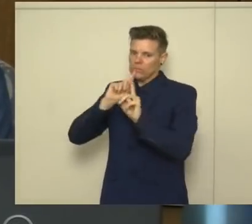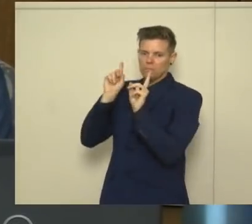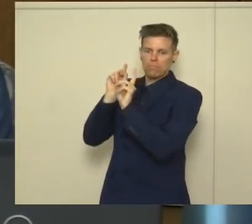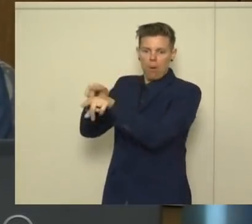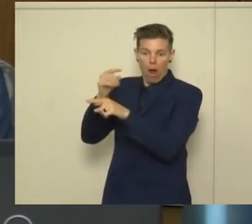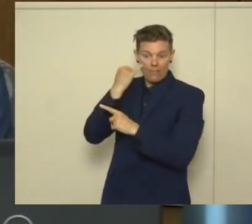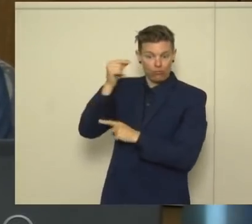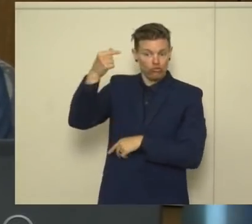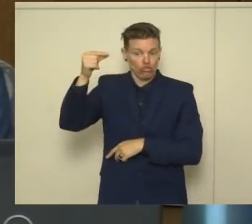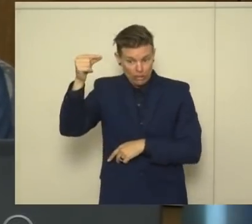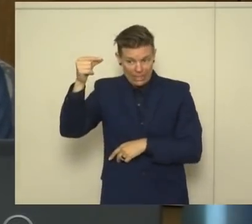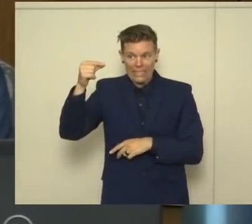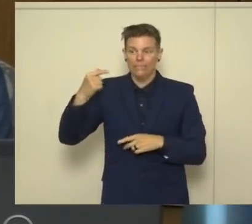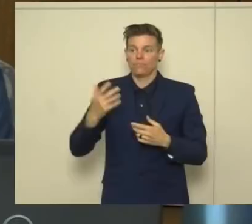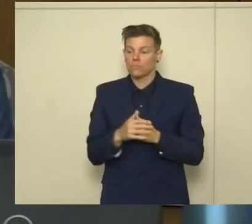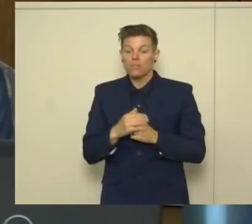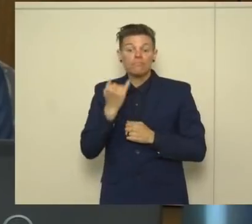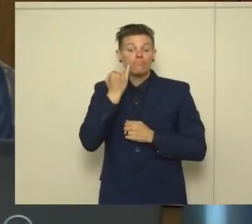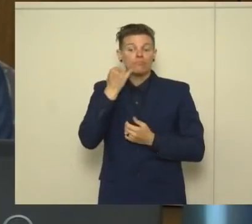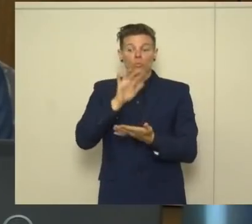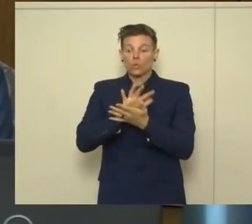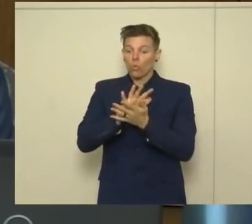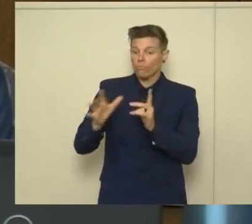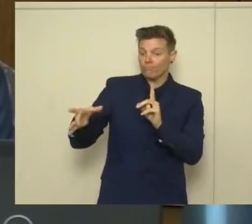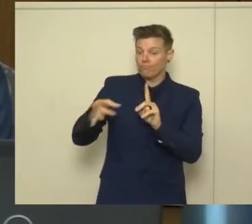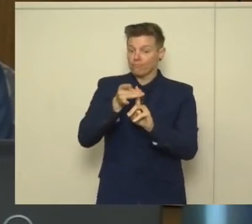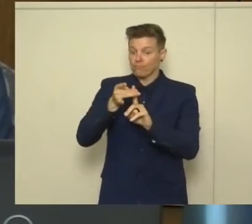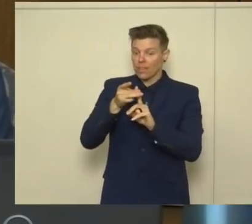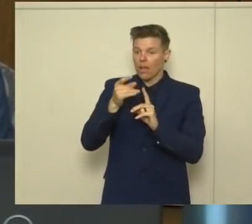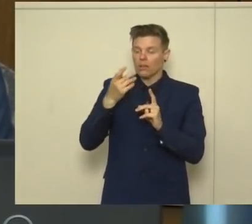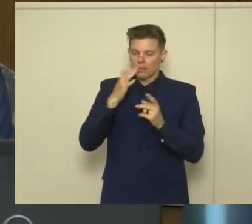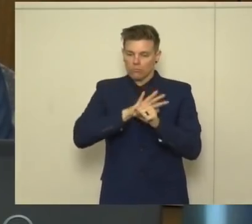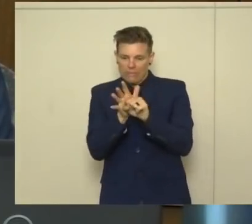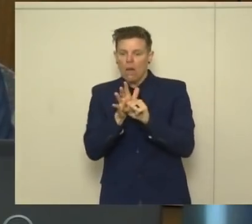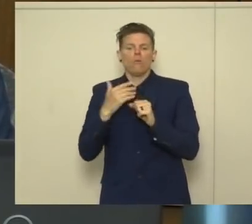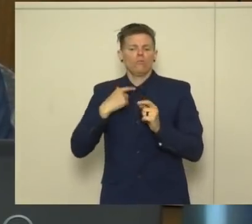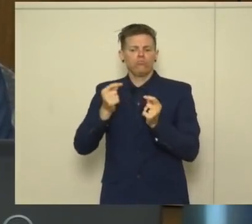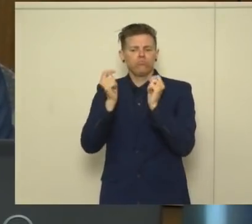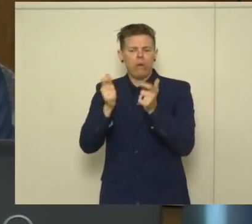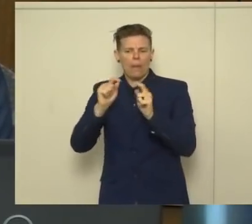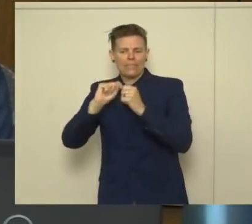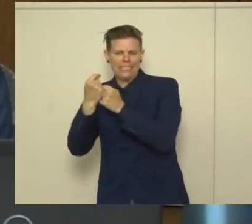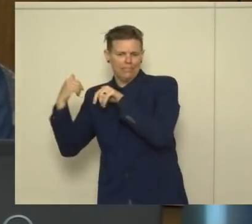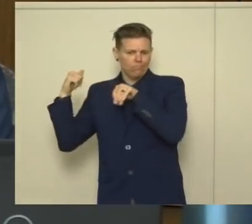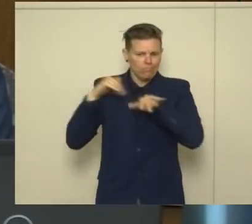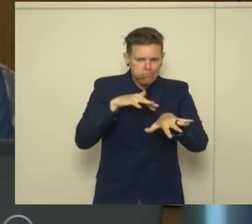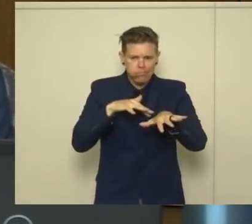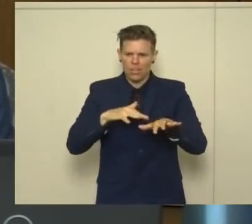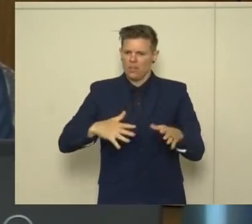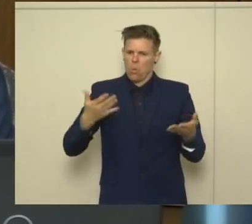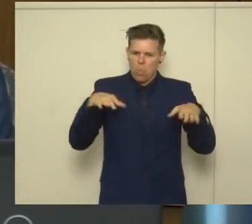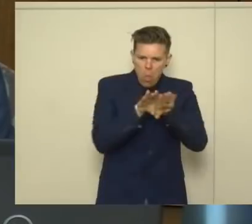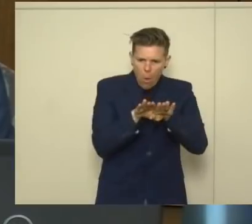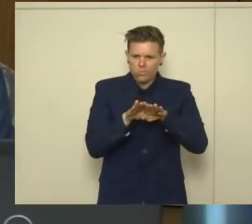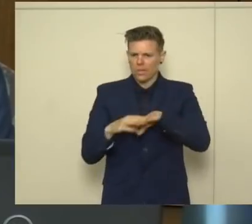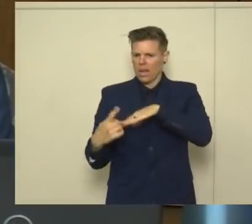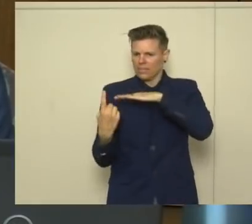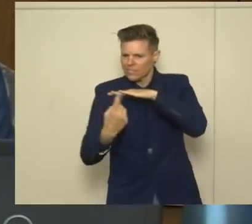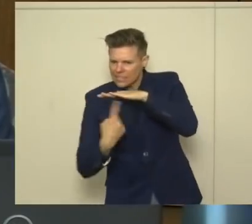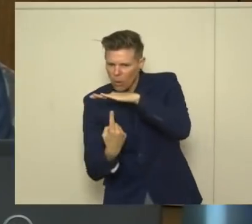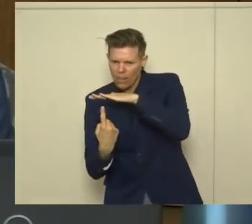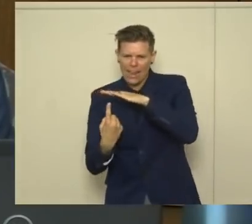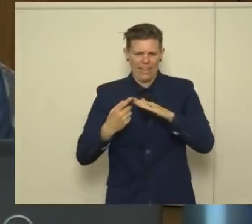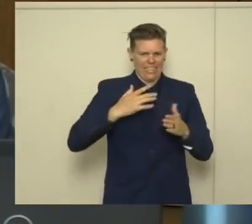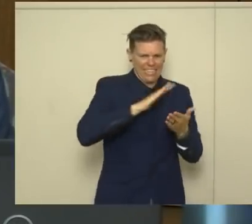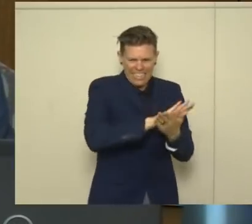very quickly respond to it, contain it, isolate those individuals, close the school buildings clean, and then bring students back safely so